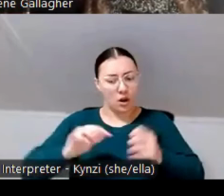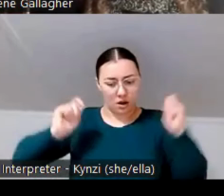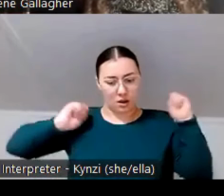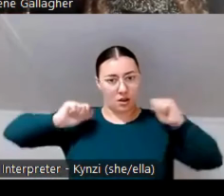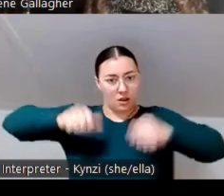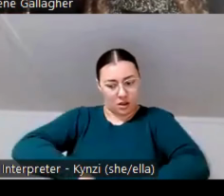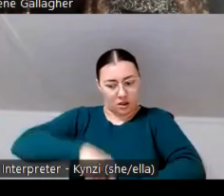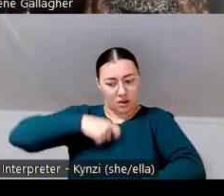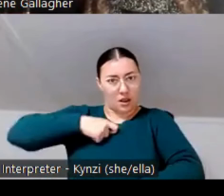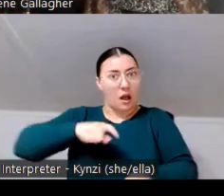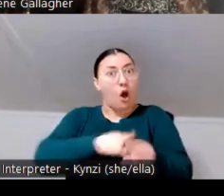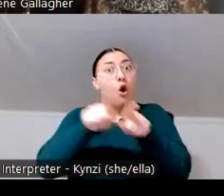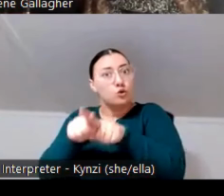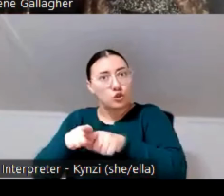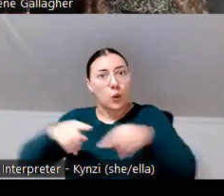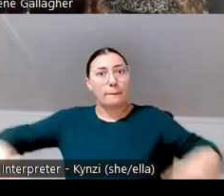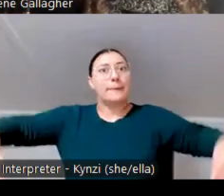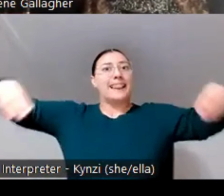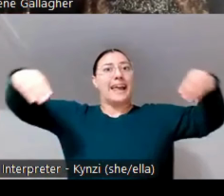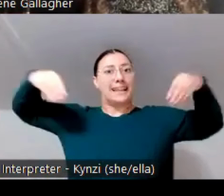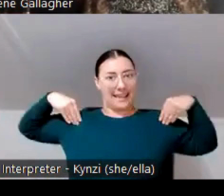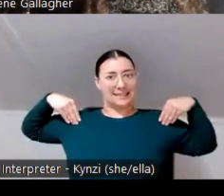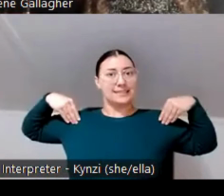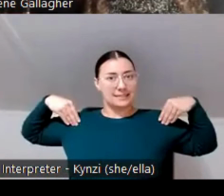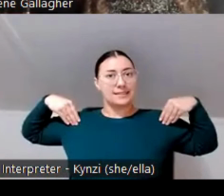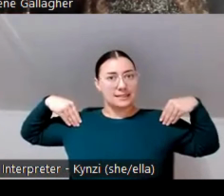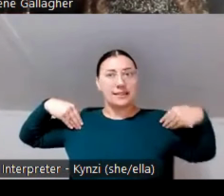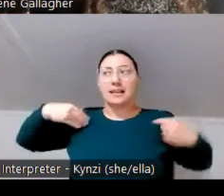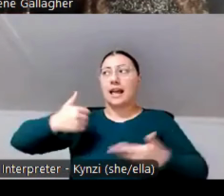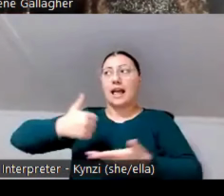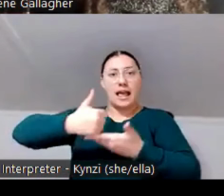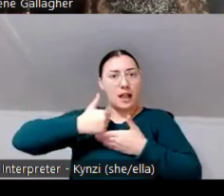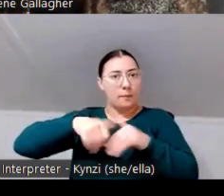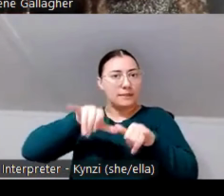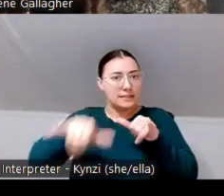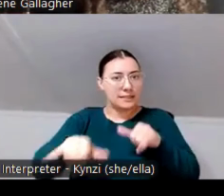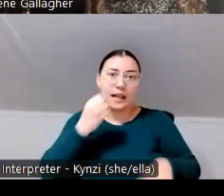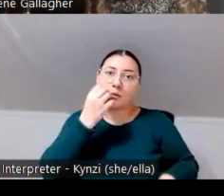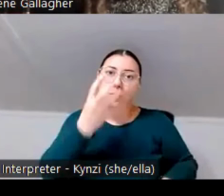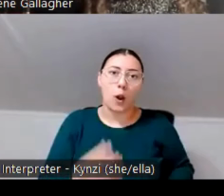chair. Keep you warm while you're outside.